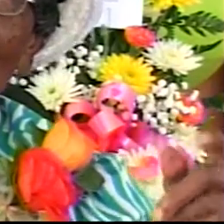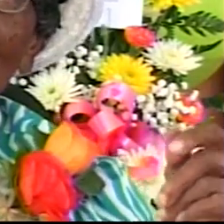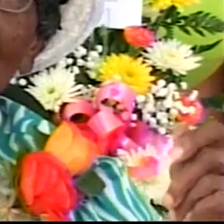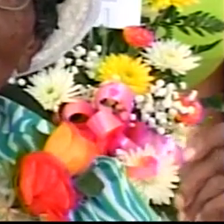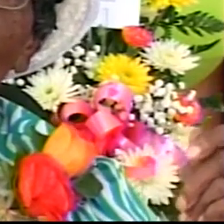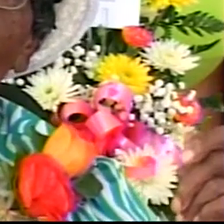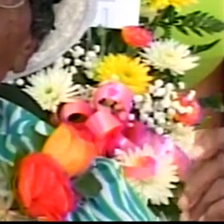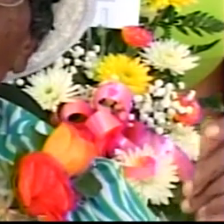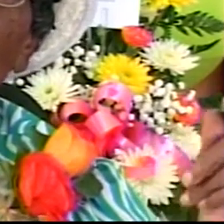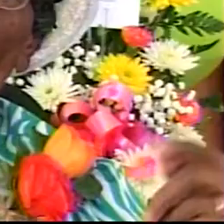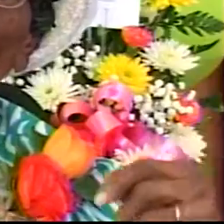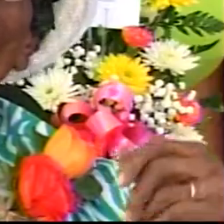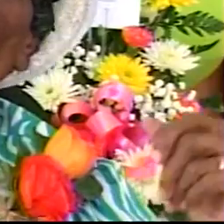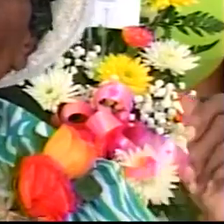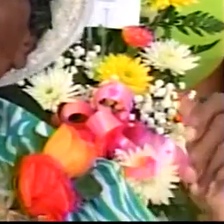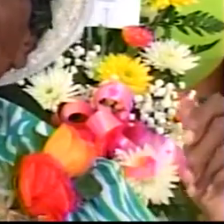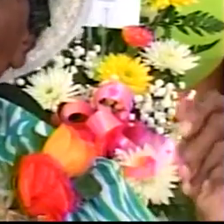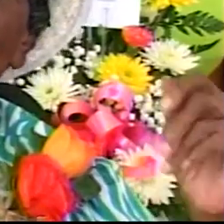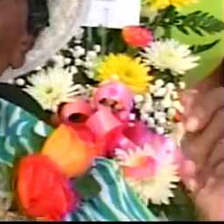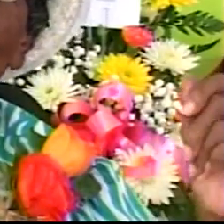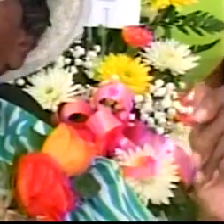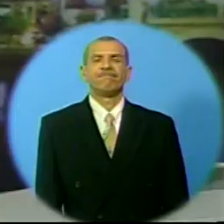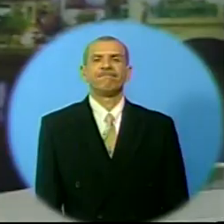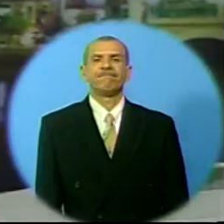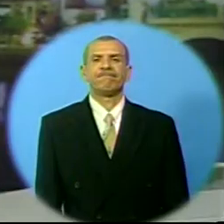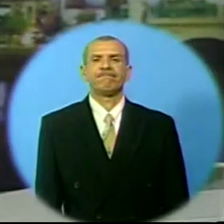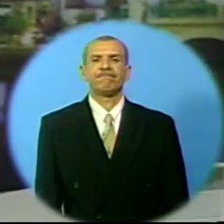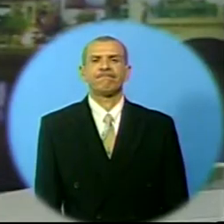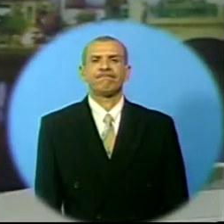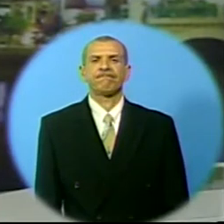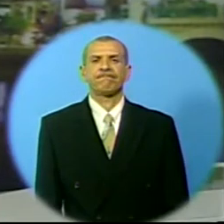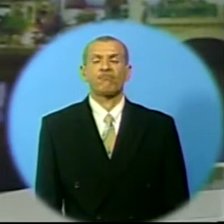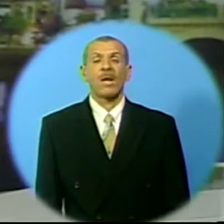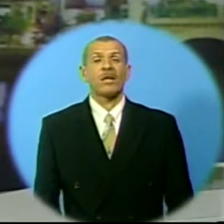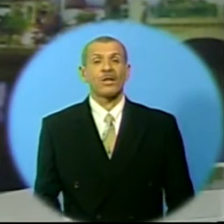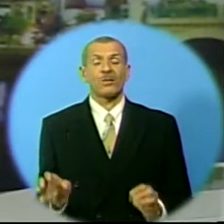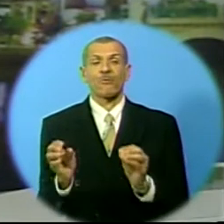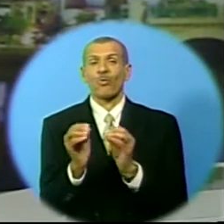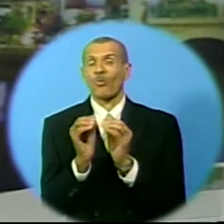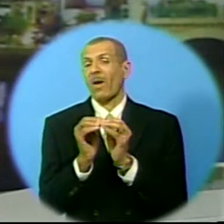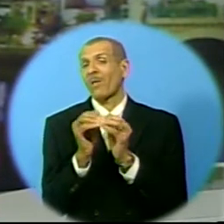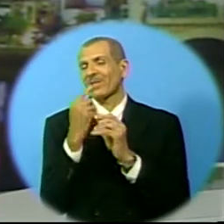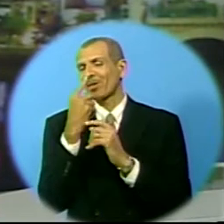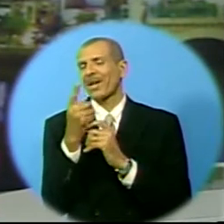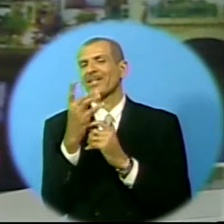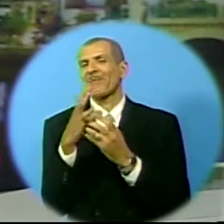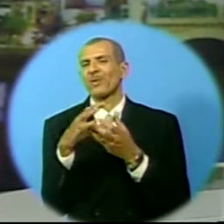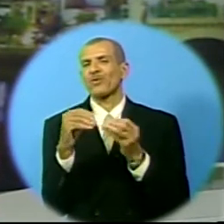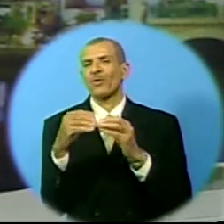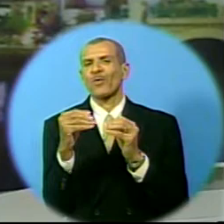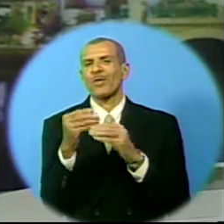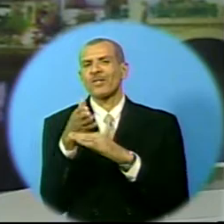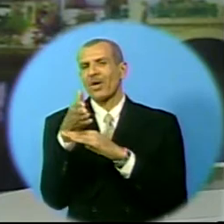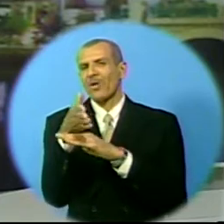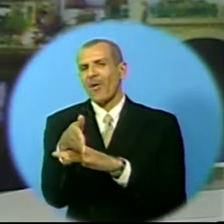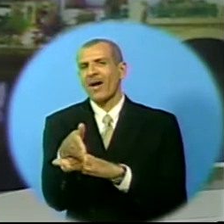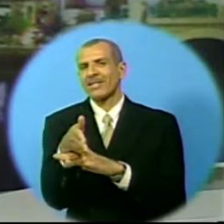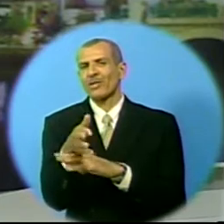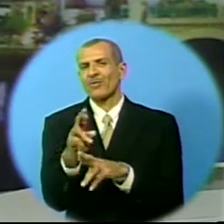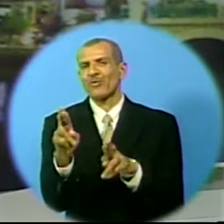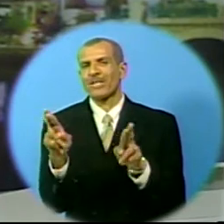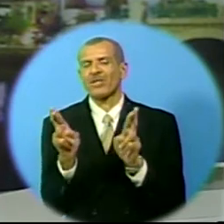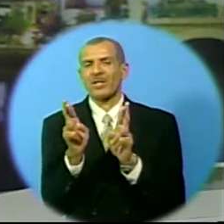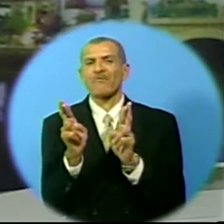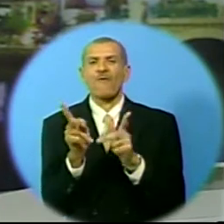will attend you down to old age. Still to come, a look at some of the stories making headlines across the